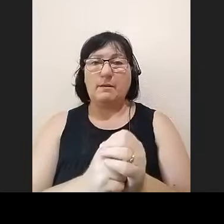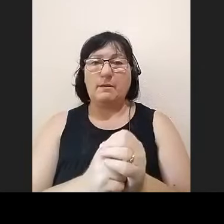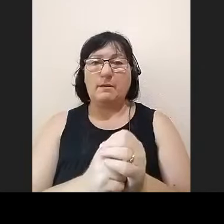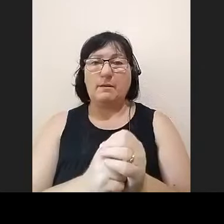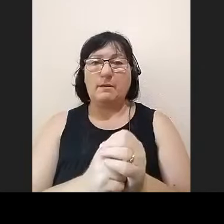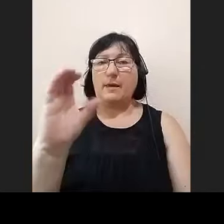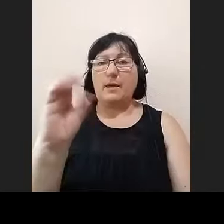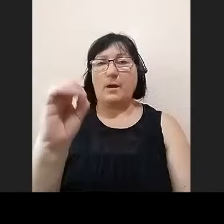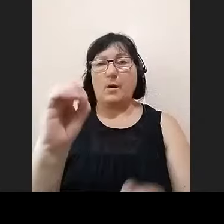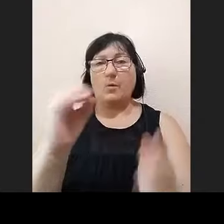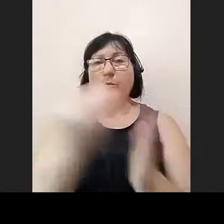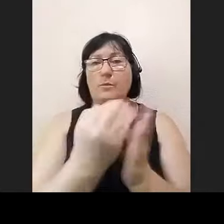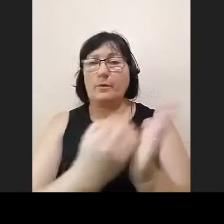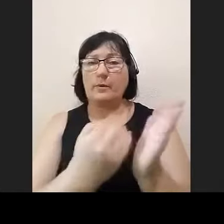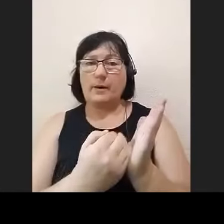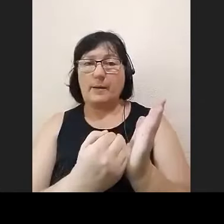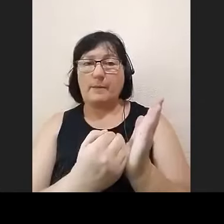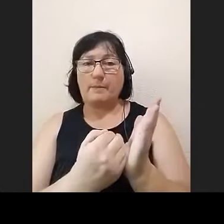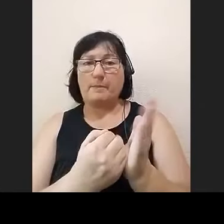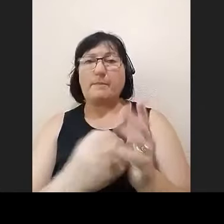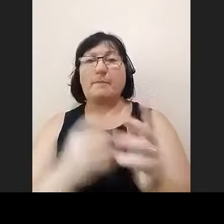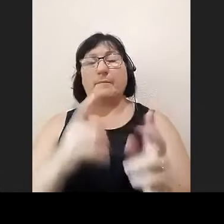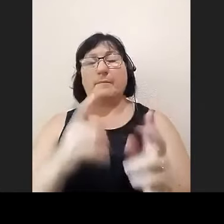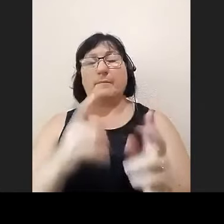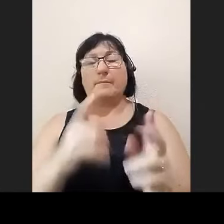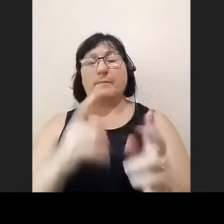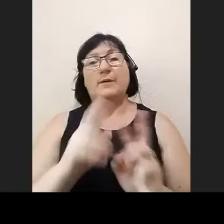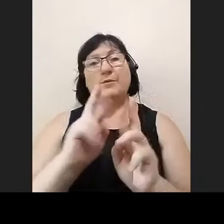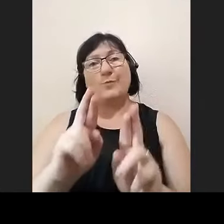ever-changing environment. The WCO has